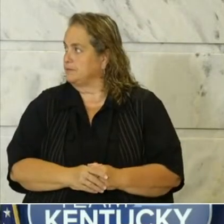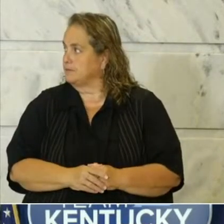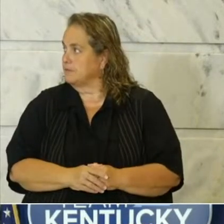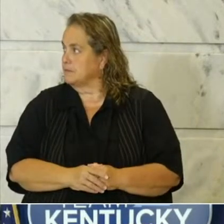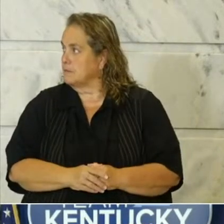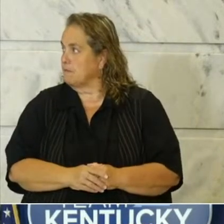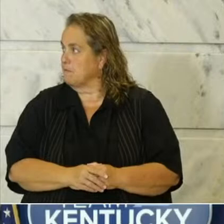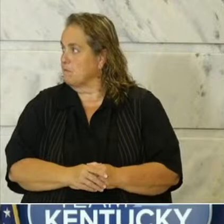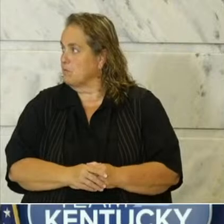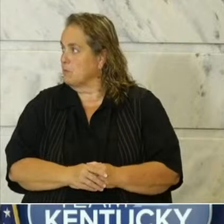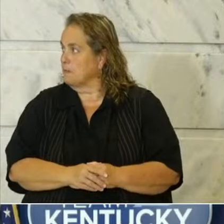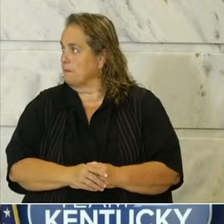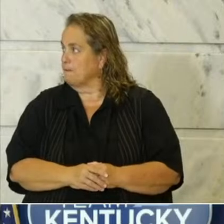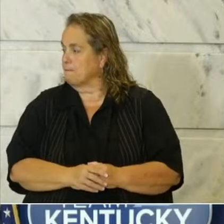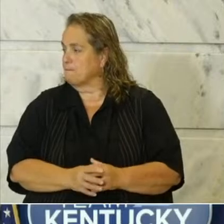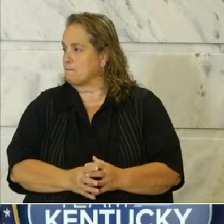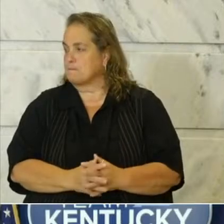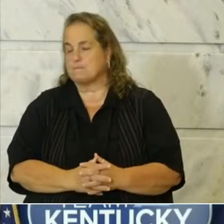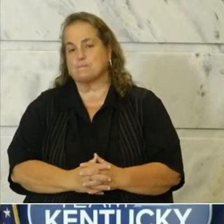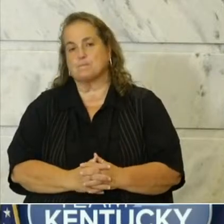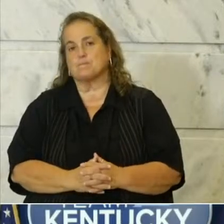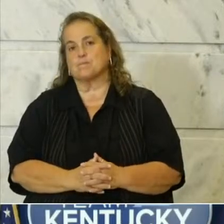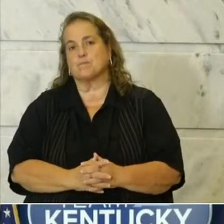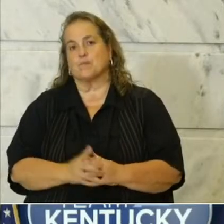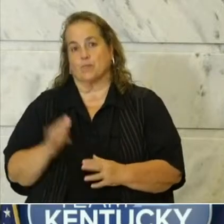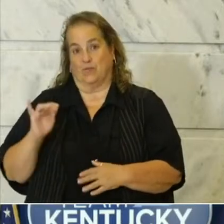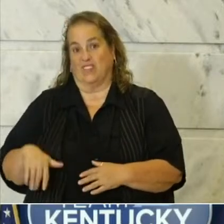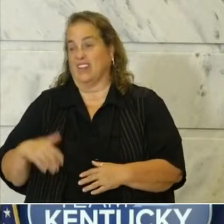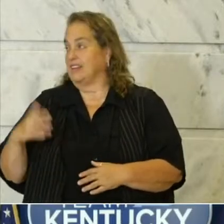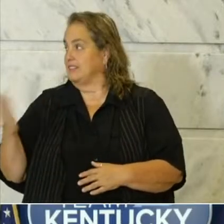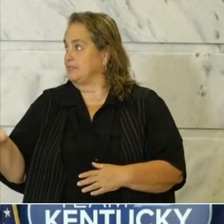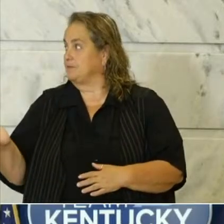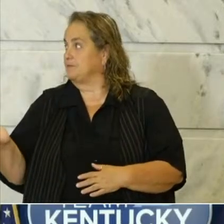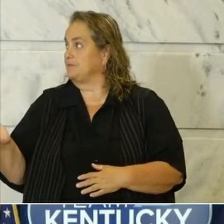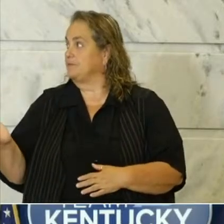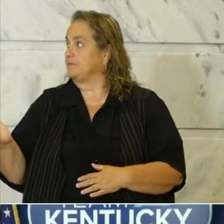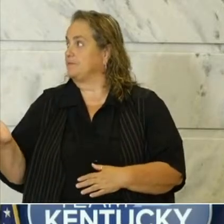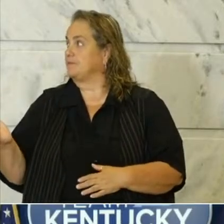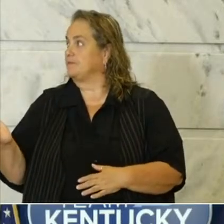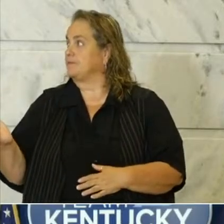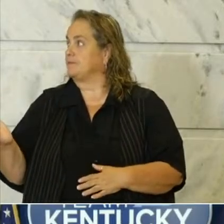All right, now this is